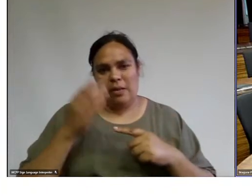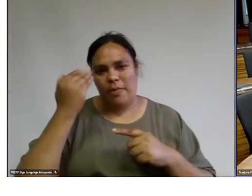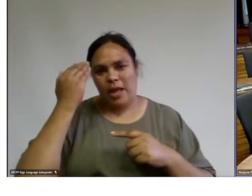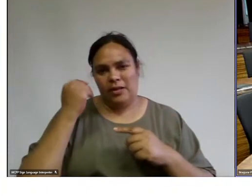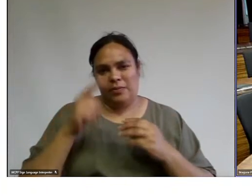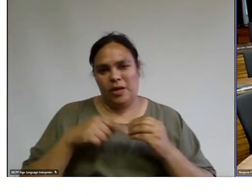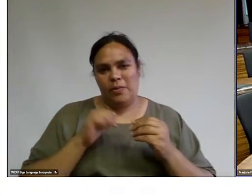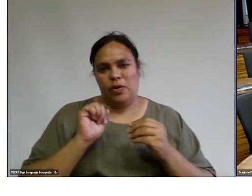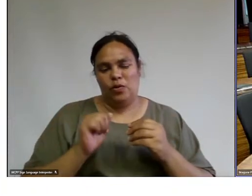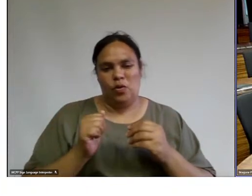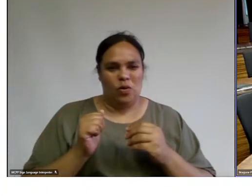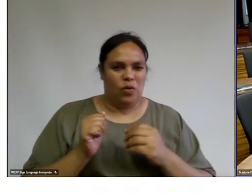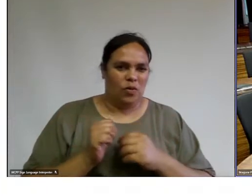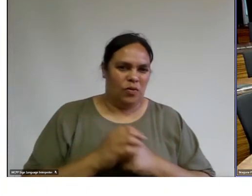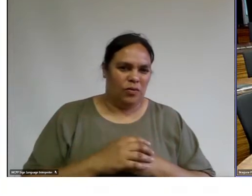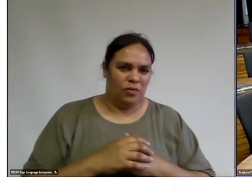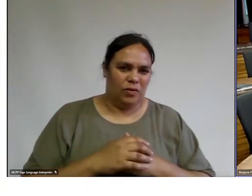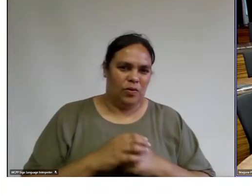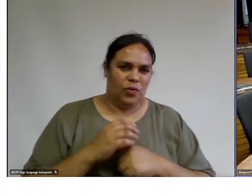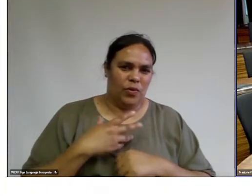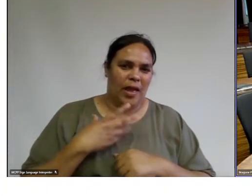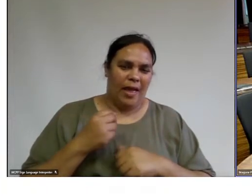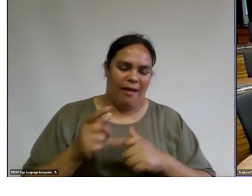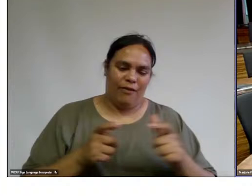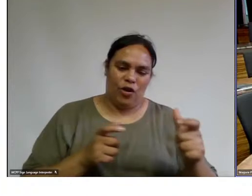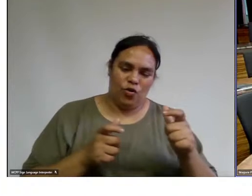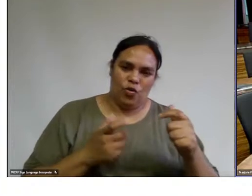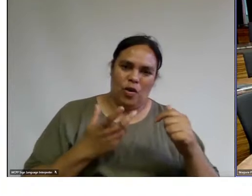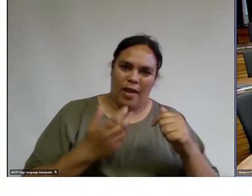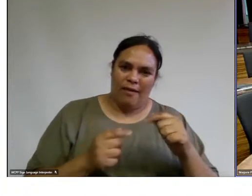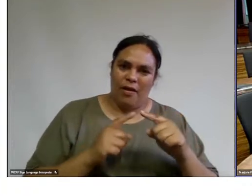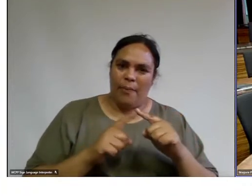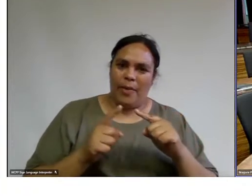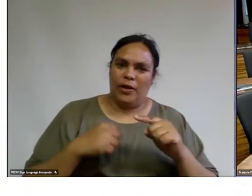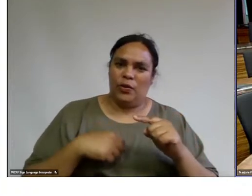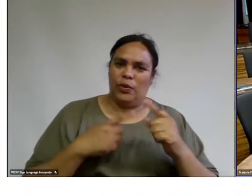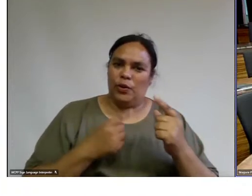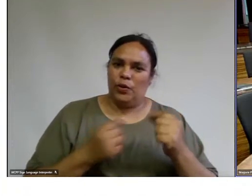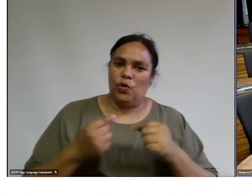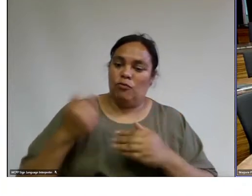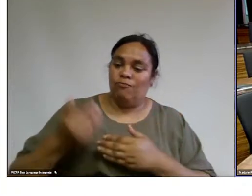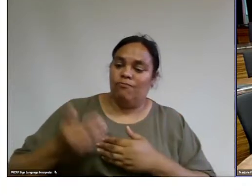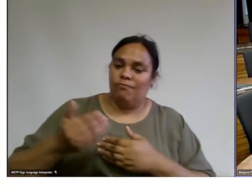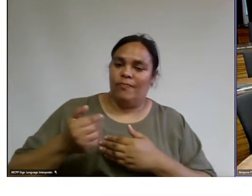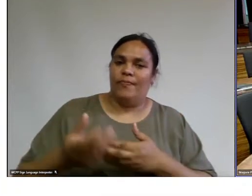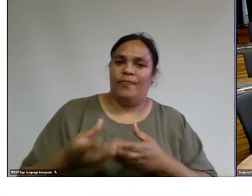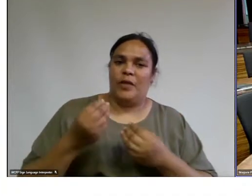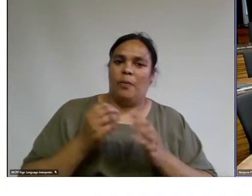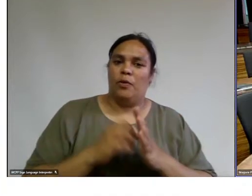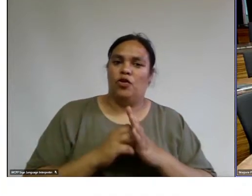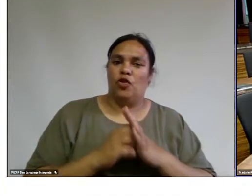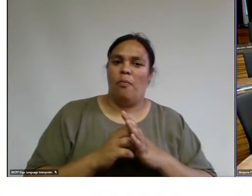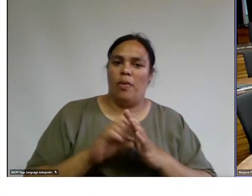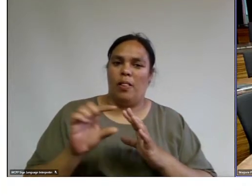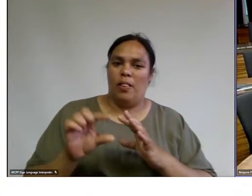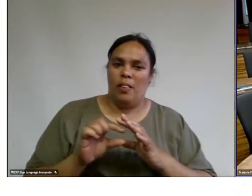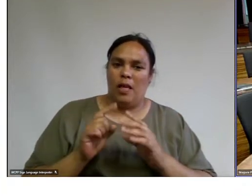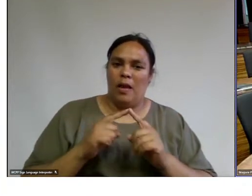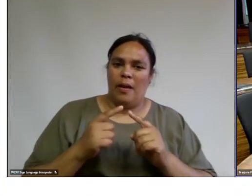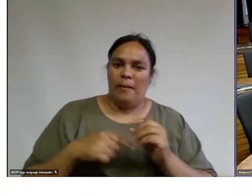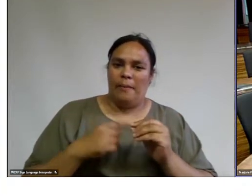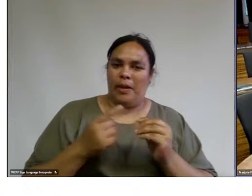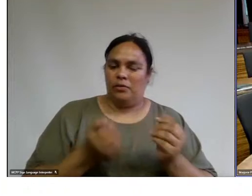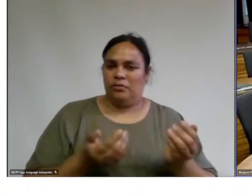it that we find out that we have internal control unit. So what we do on a regular basis, they take samples of our payment balances that